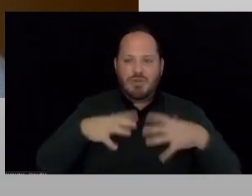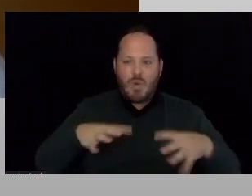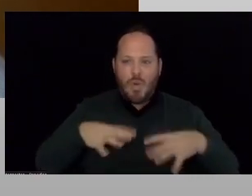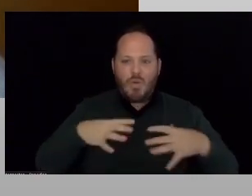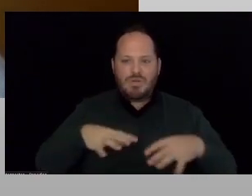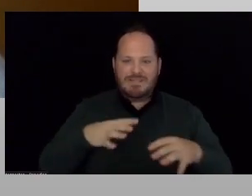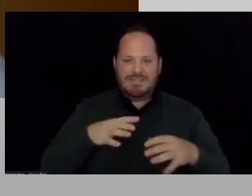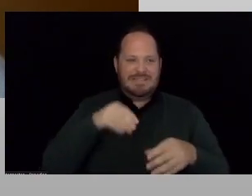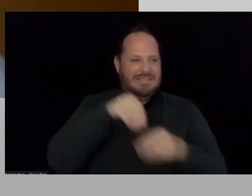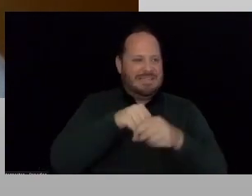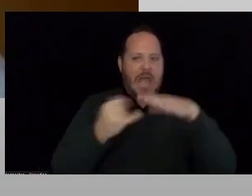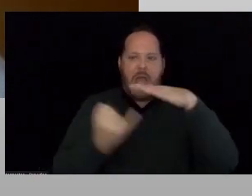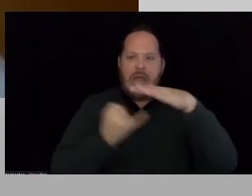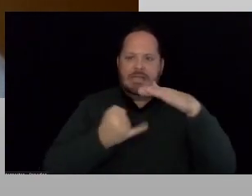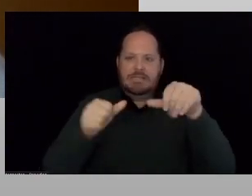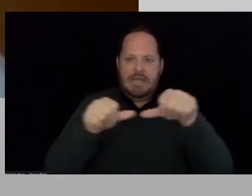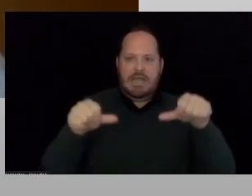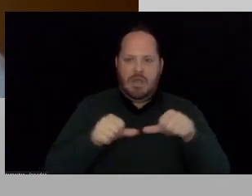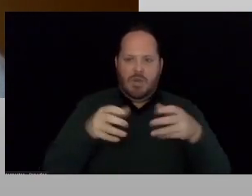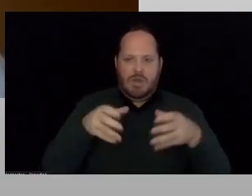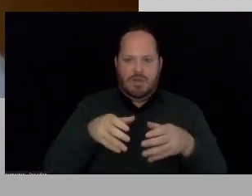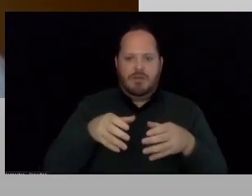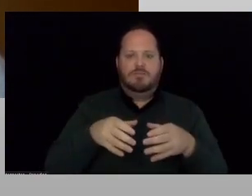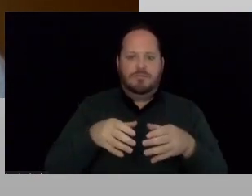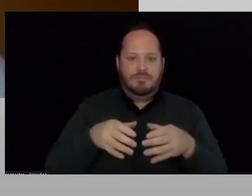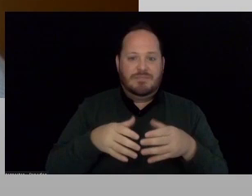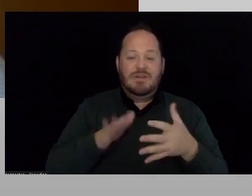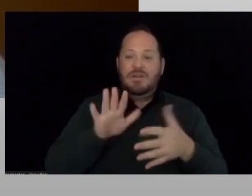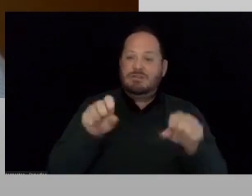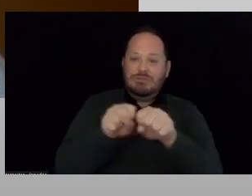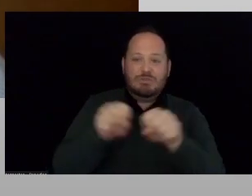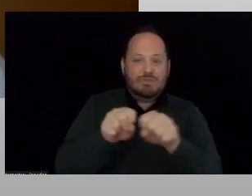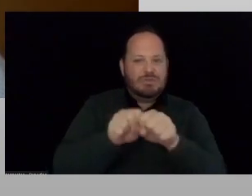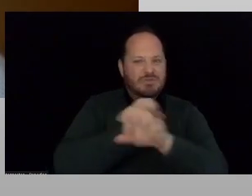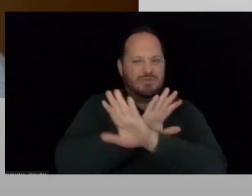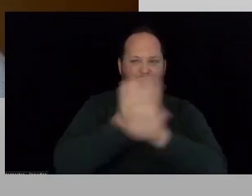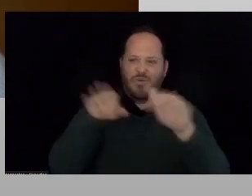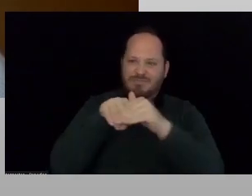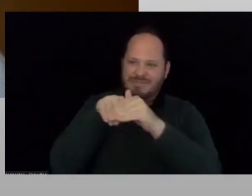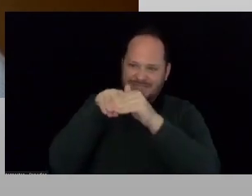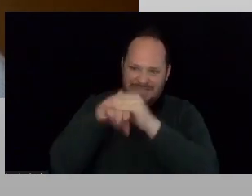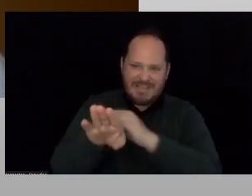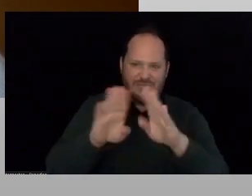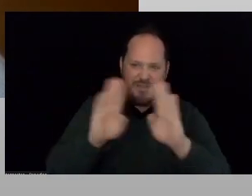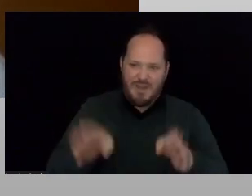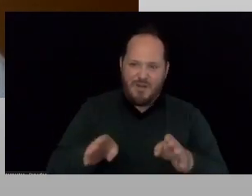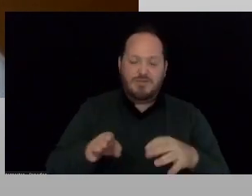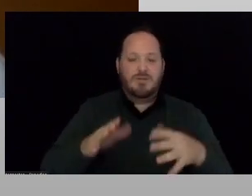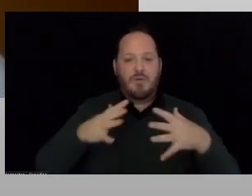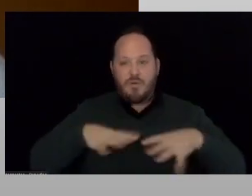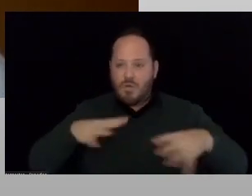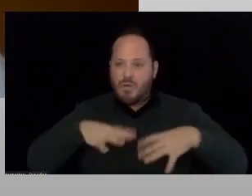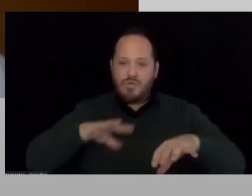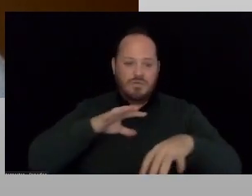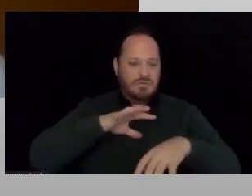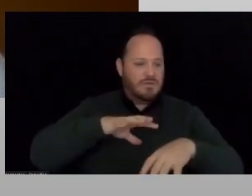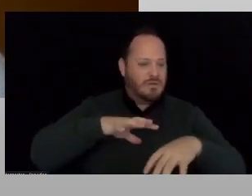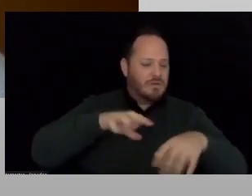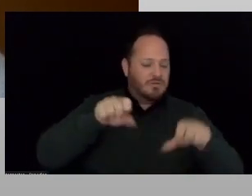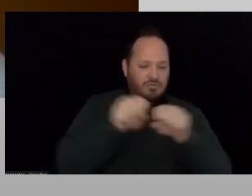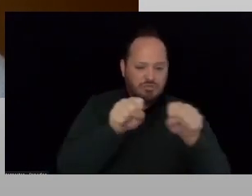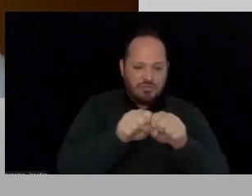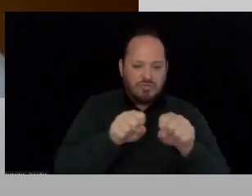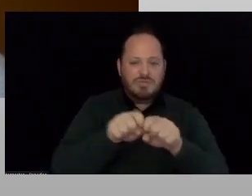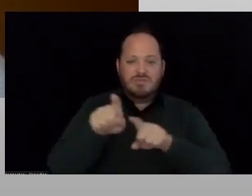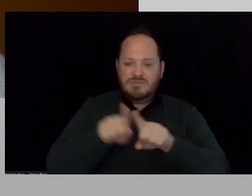for soiled clothing. I would not bring my shoes inside. In fact, I would strongly consider leaving work shoes at a client's home if that's possible,